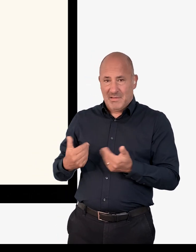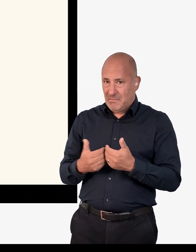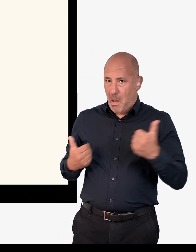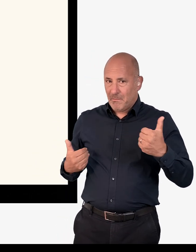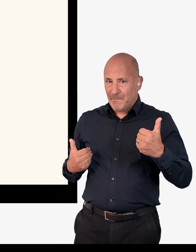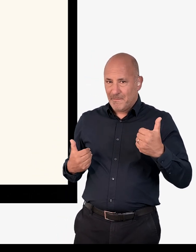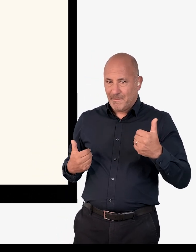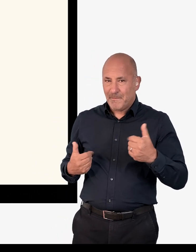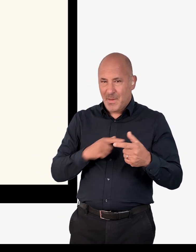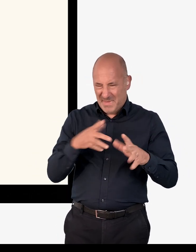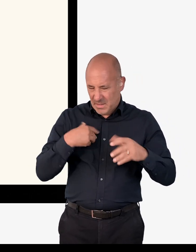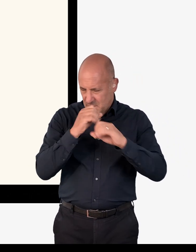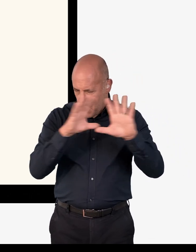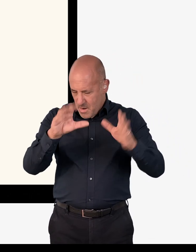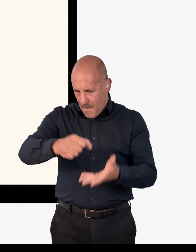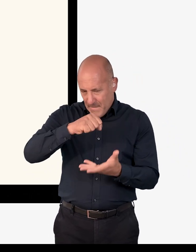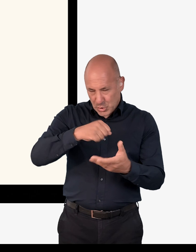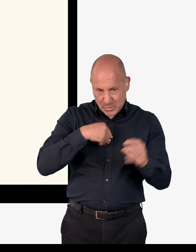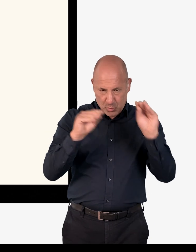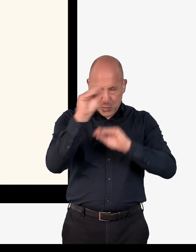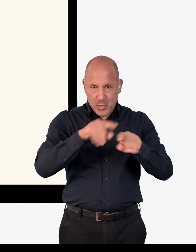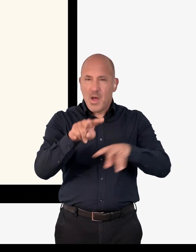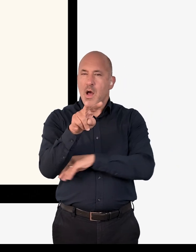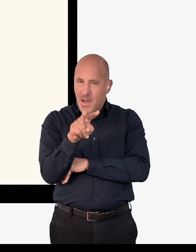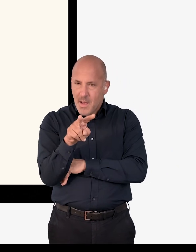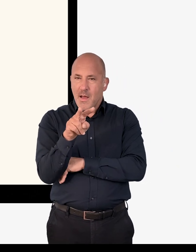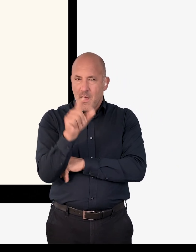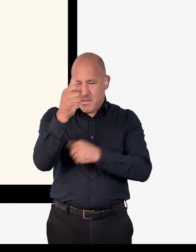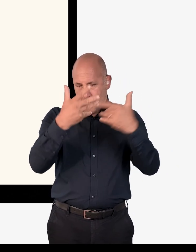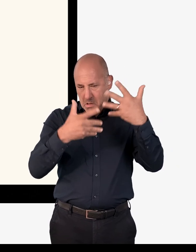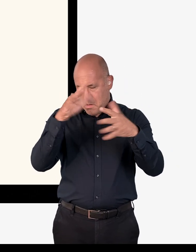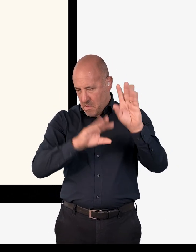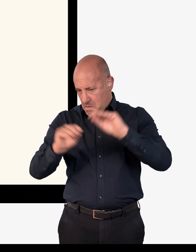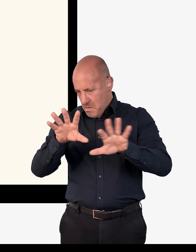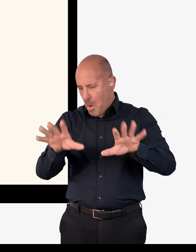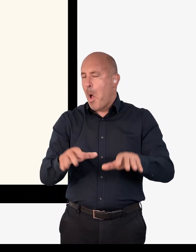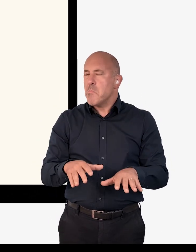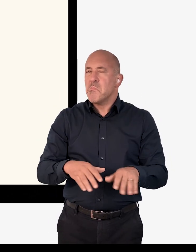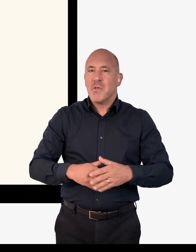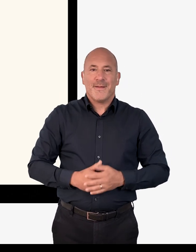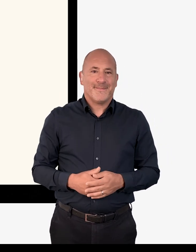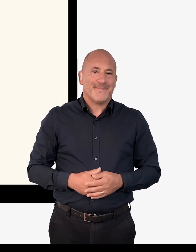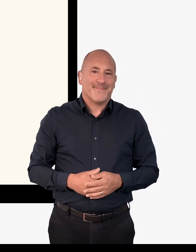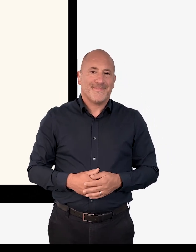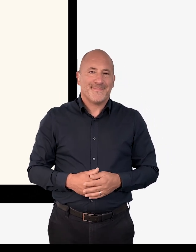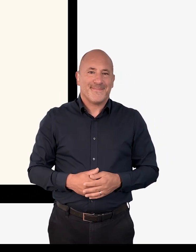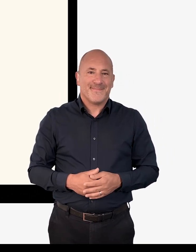contingency. This will help us to understand your budget and the appropriateness of your figures.